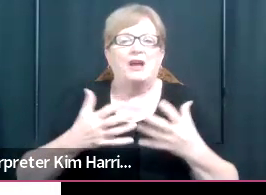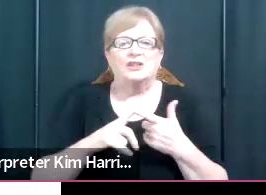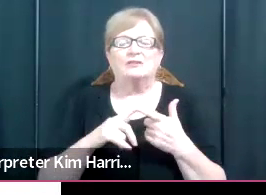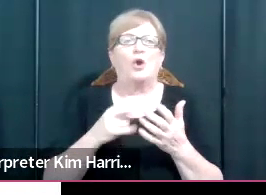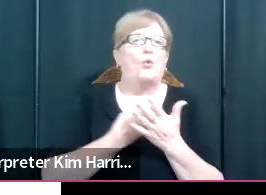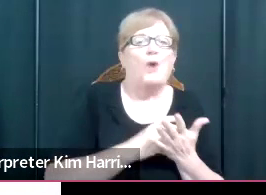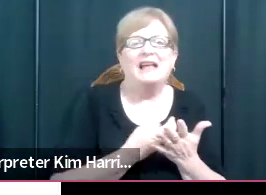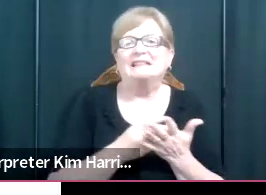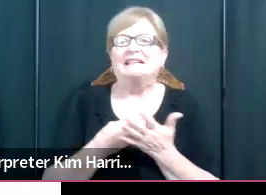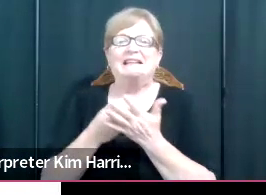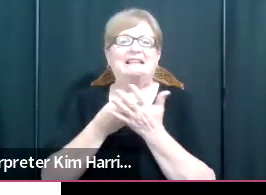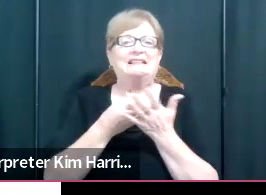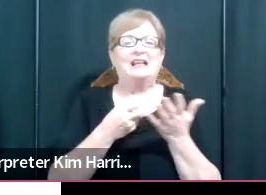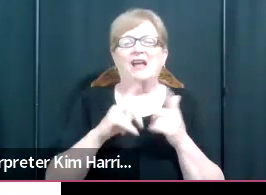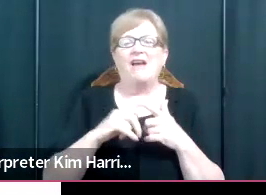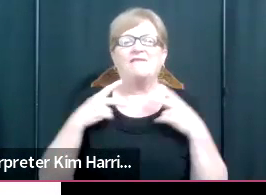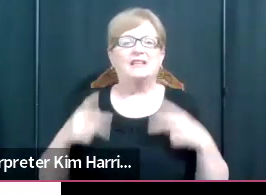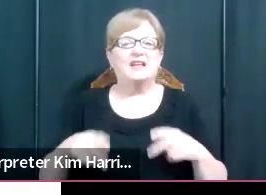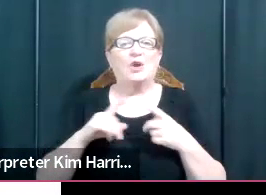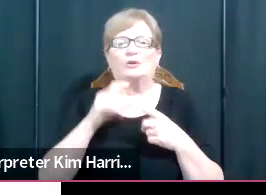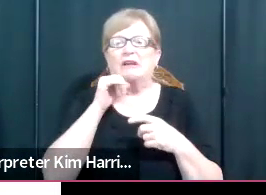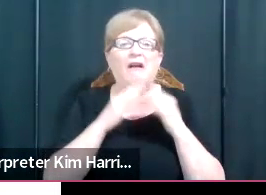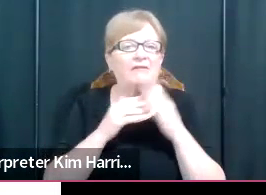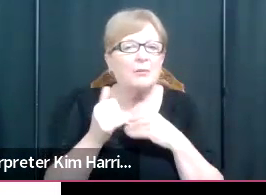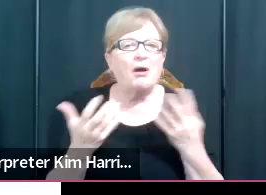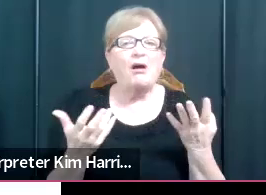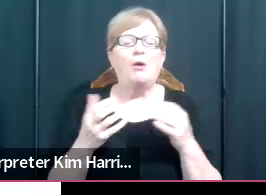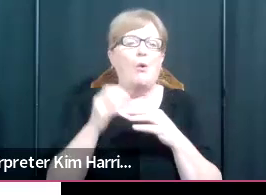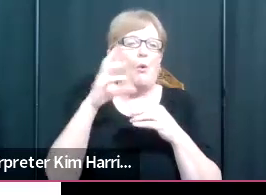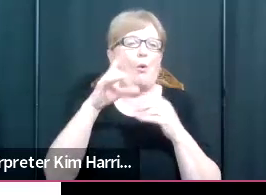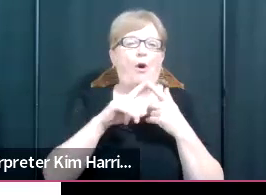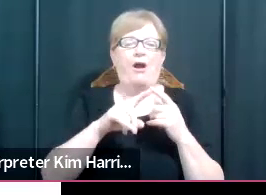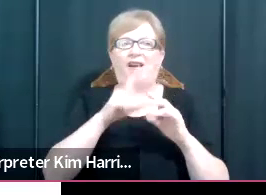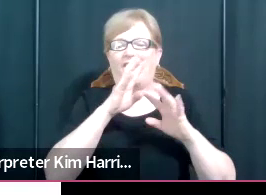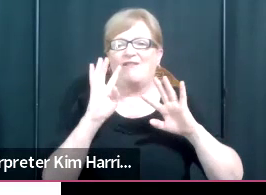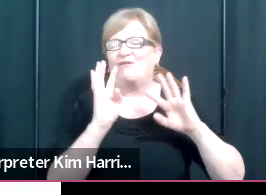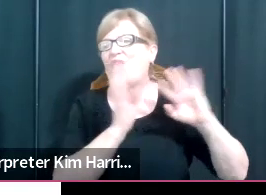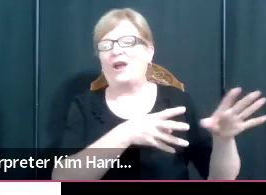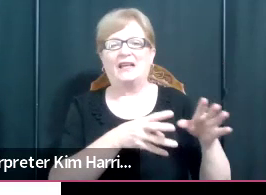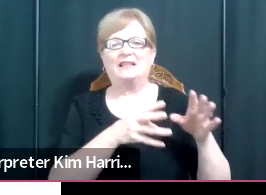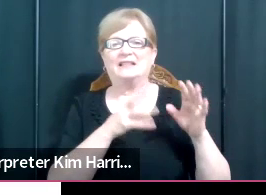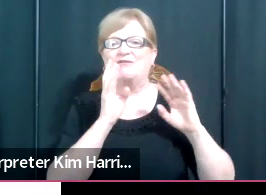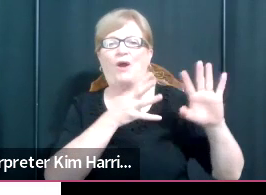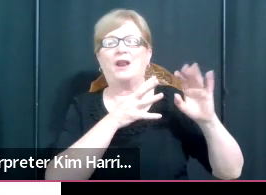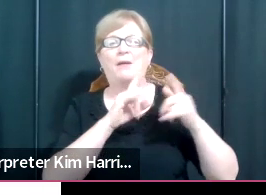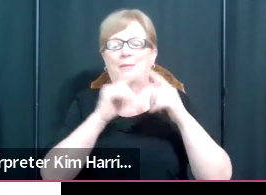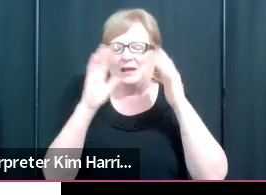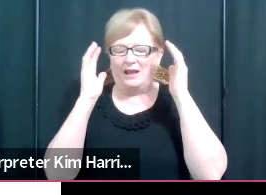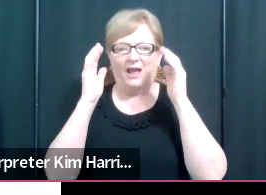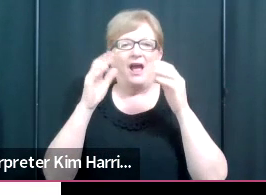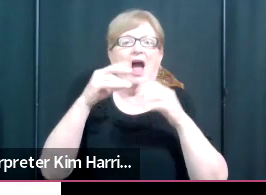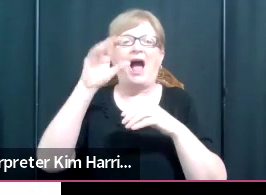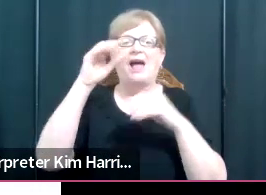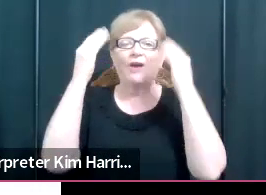restlessness, physical discomfort or avoidance of the input. And that could be like covering their eyes